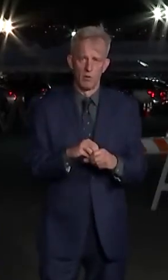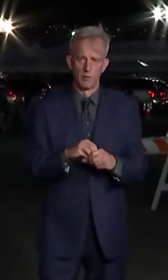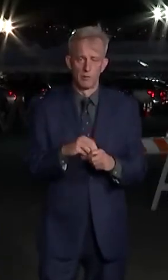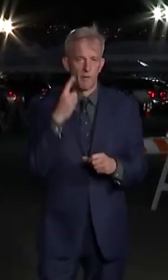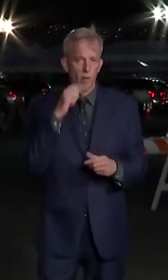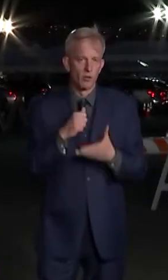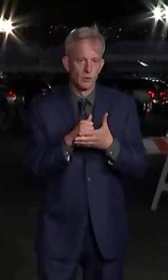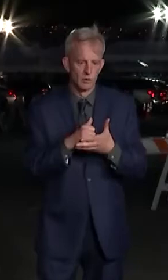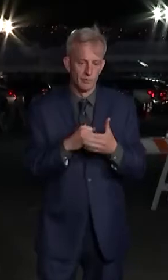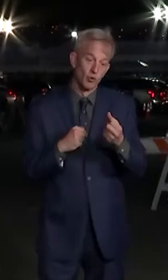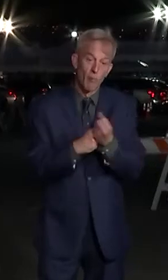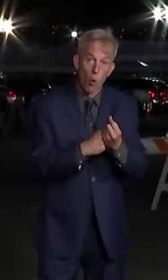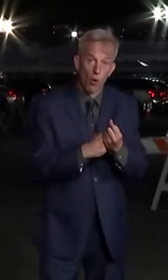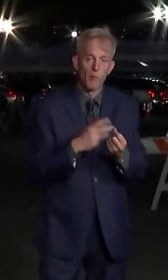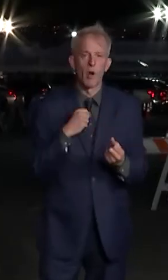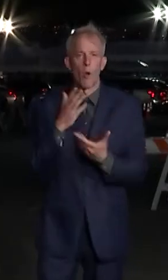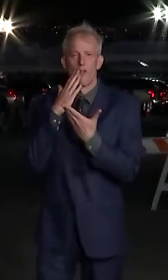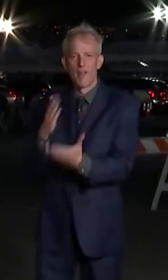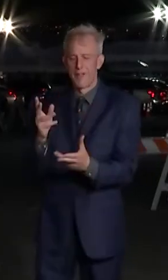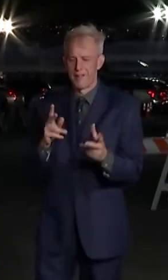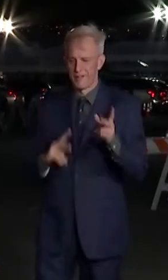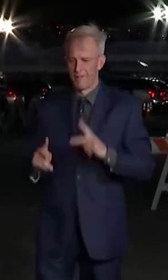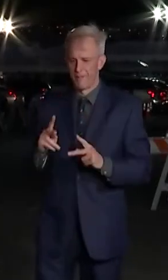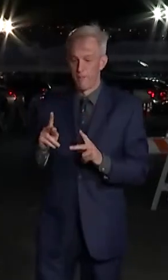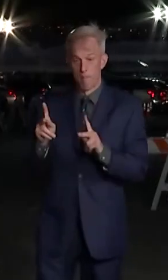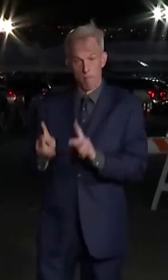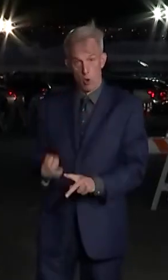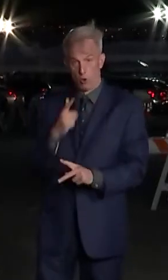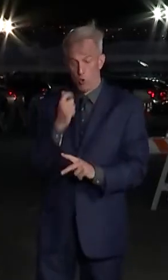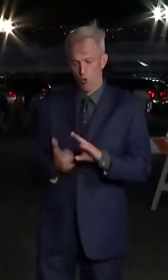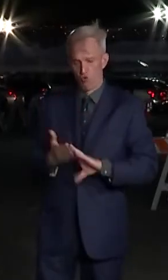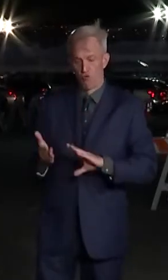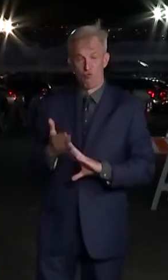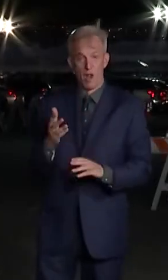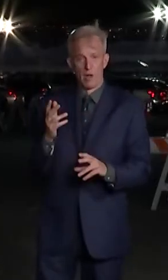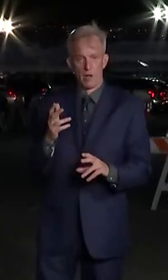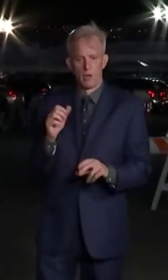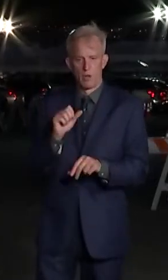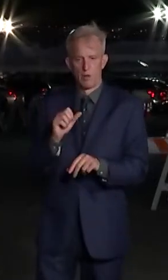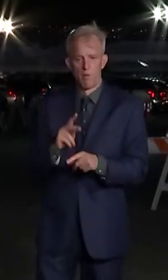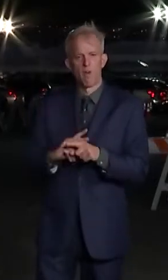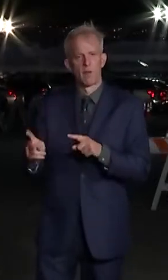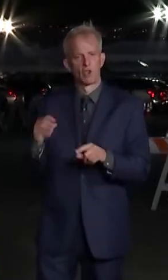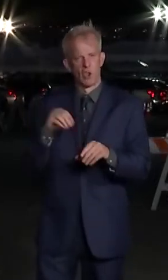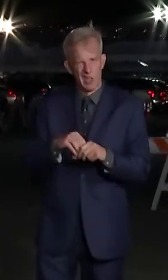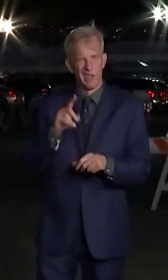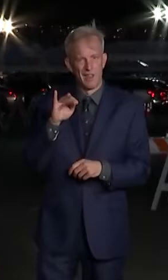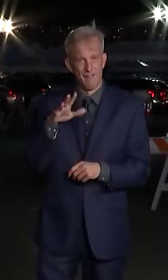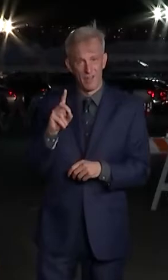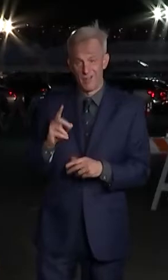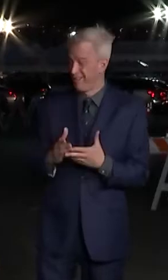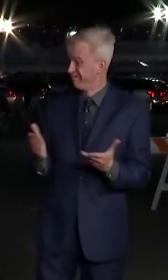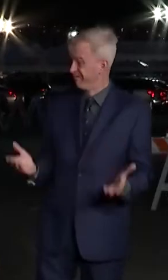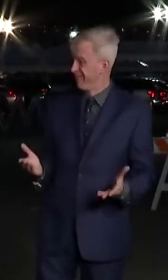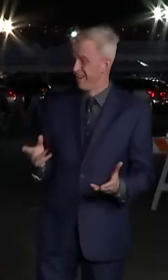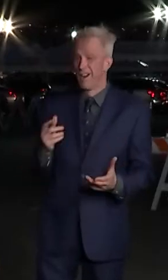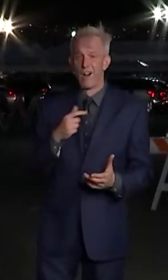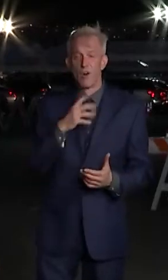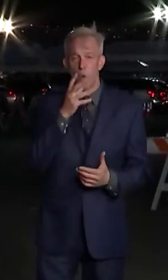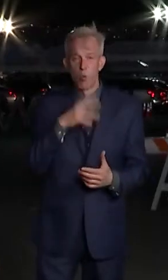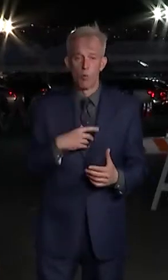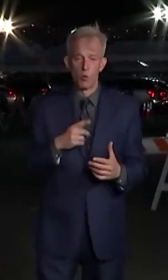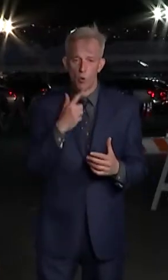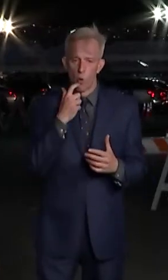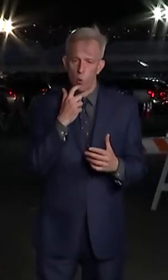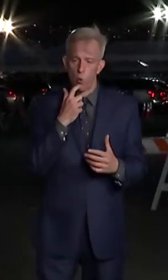Field Marshal of CORE, a woman who has been an inspiration to me, I know to her team, to our firefighters.